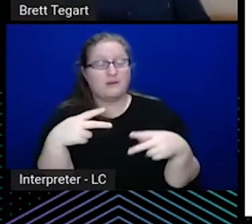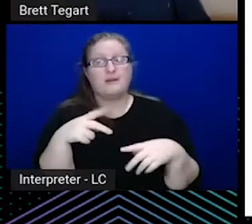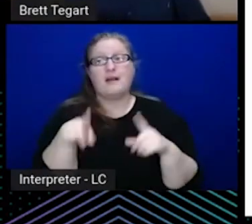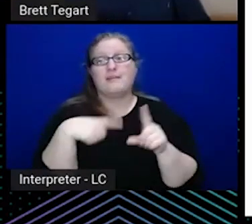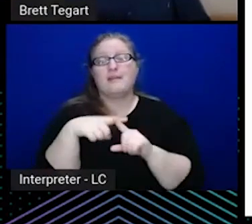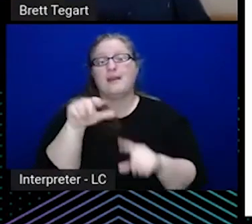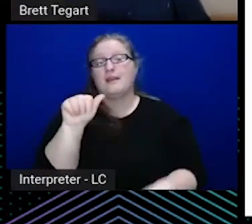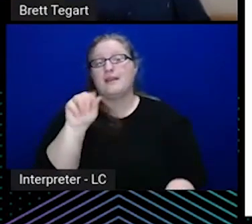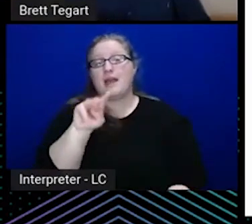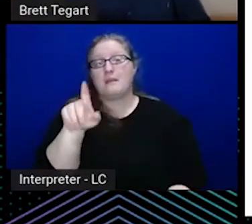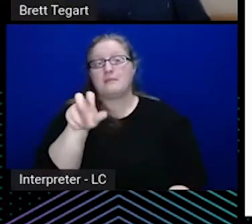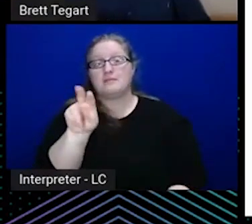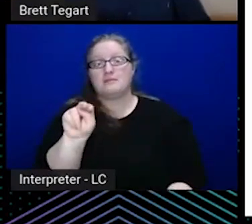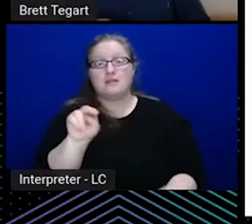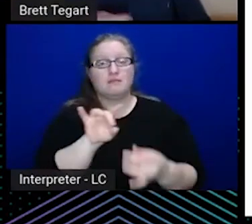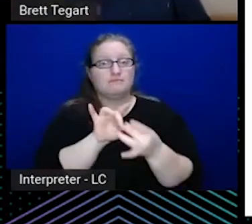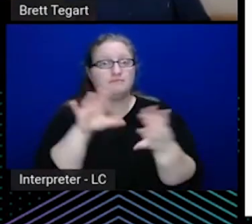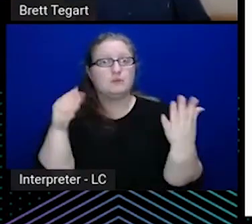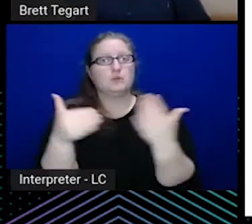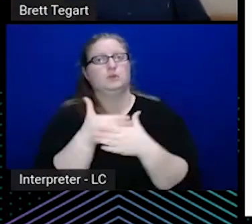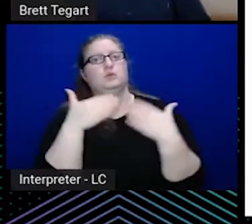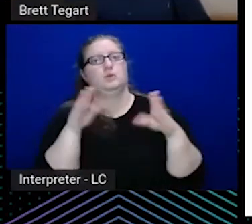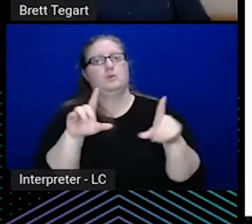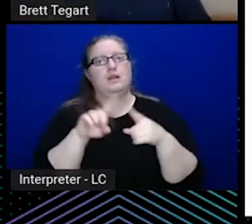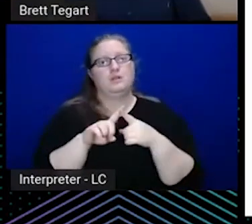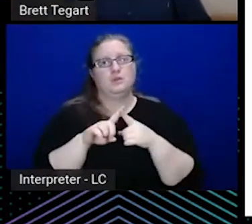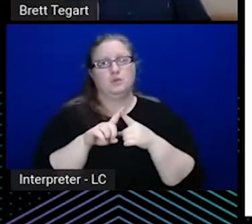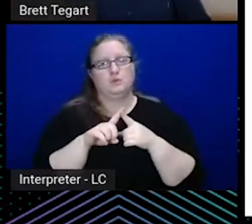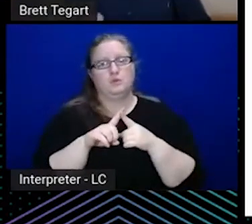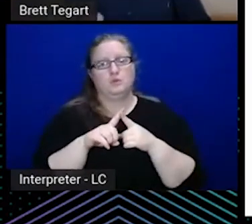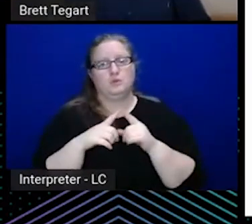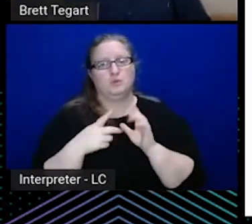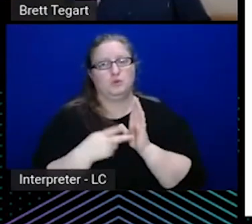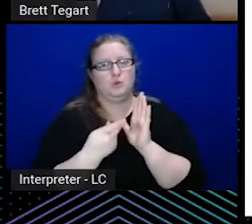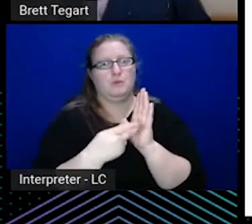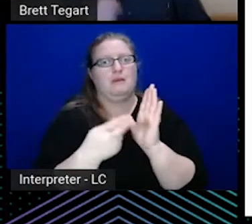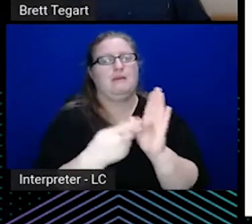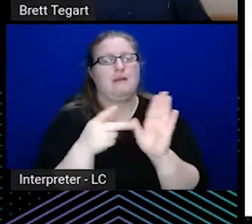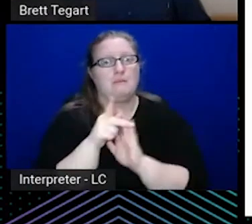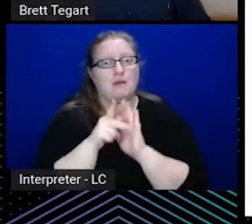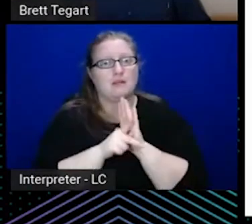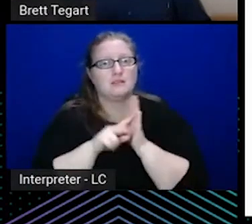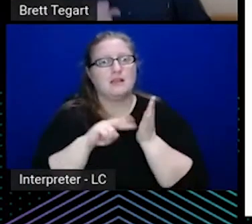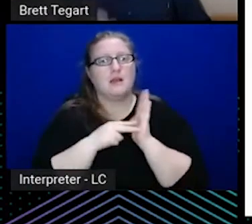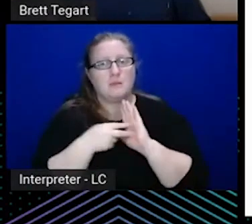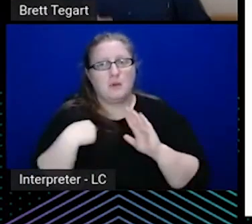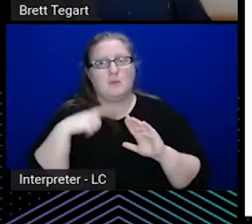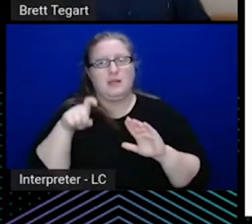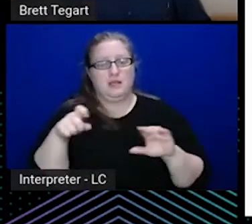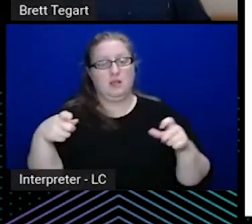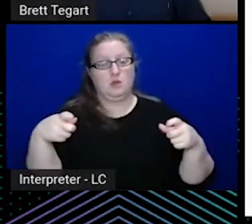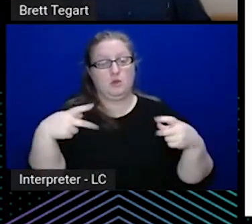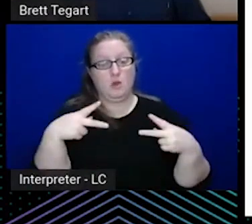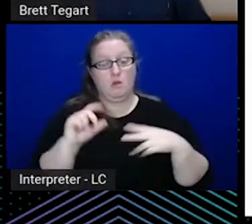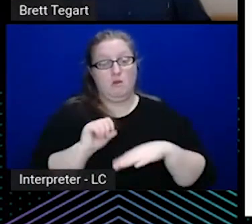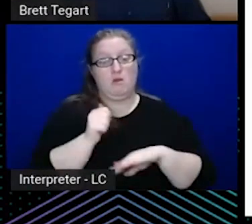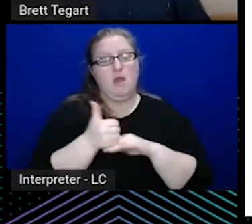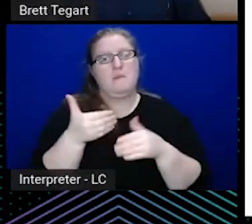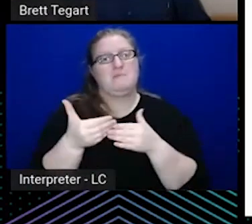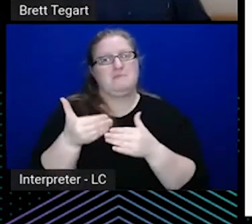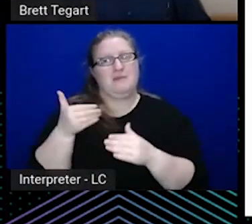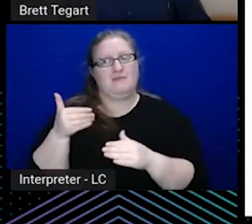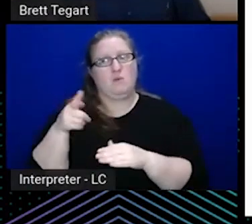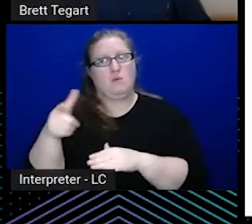way to replicate data between buckets, we need to have the policy as code enacted before that feature goes live.